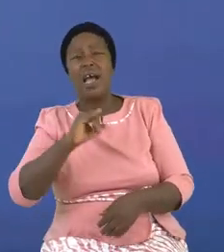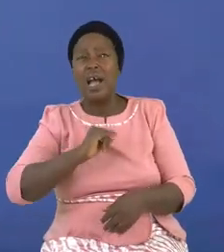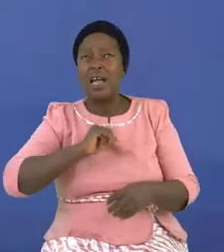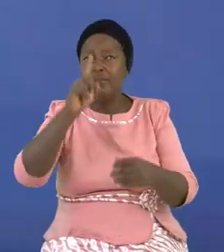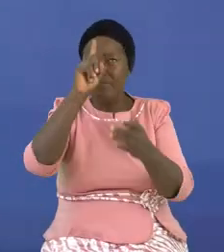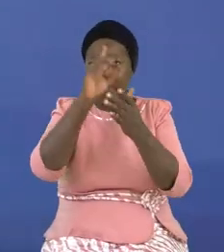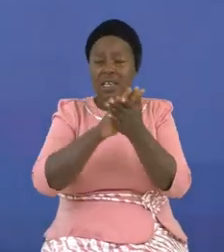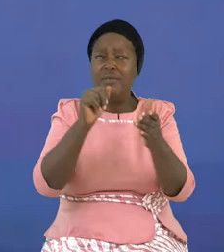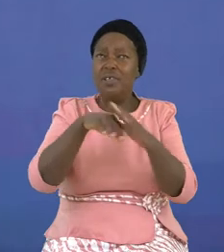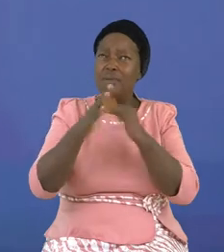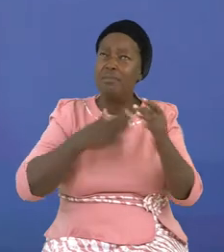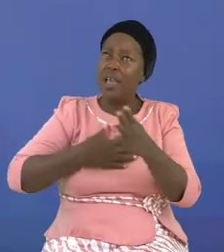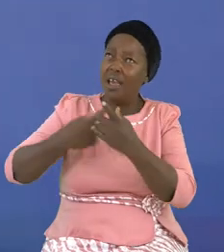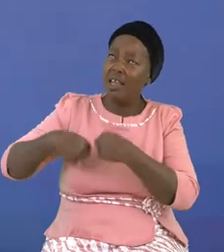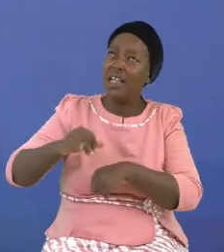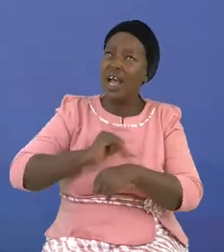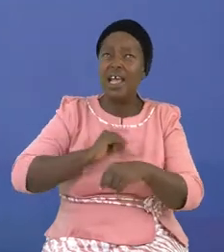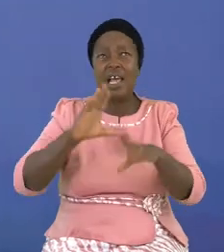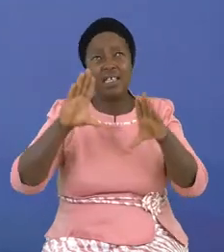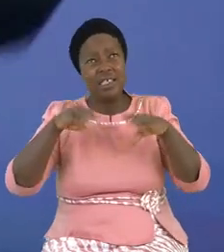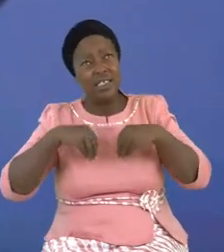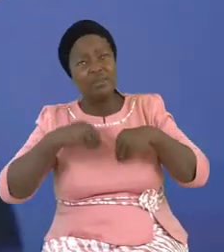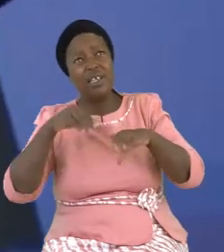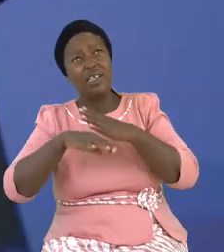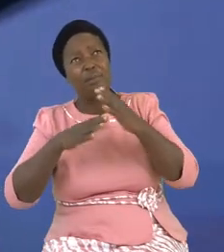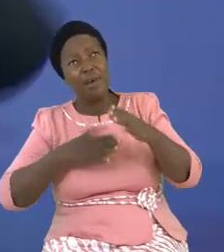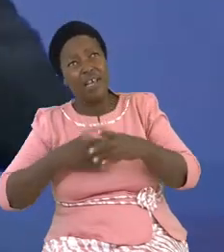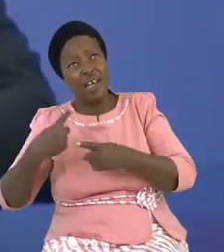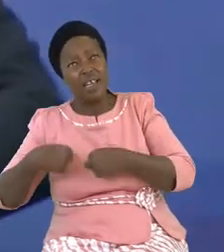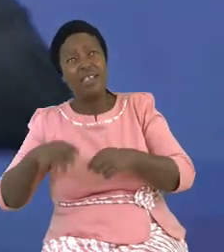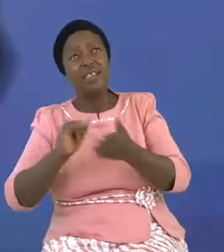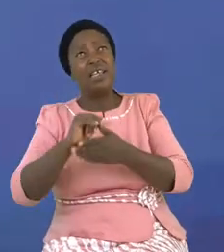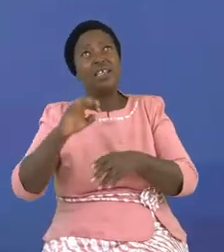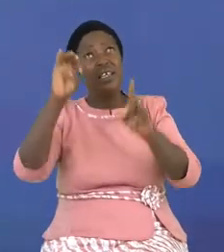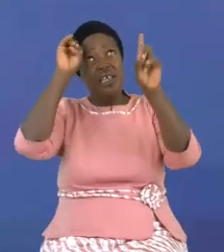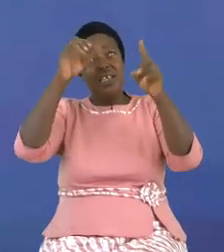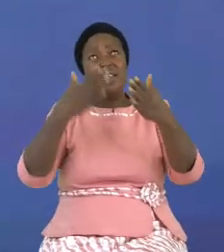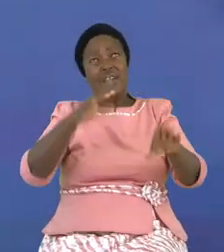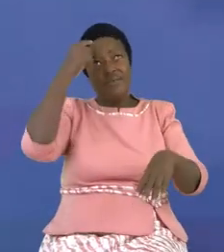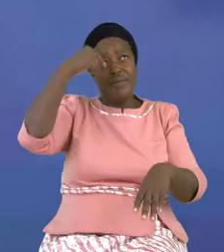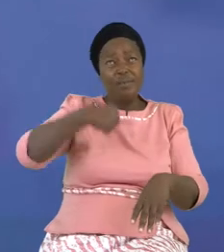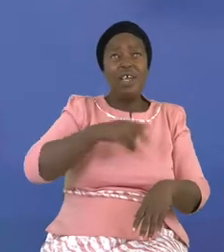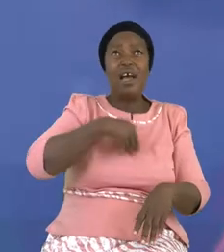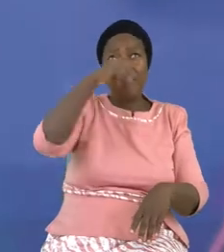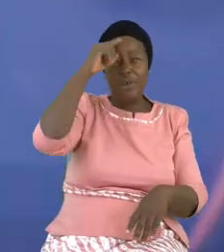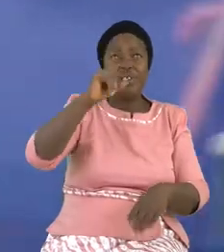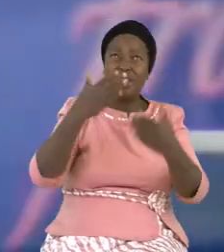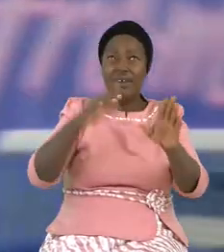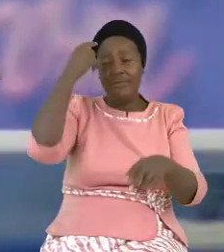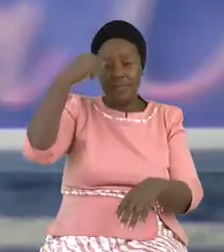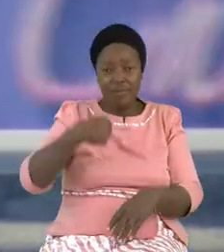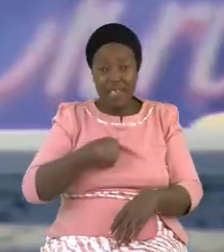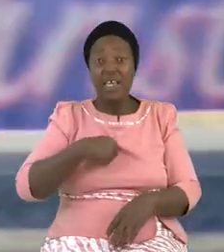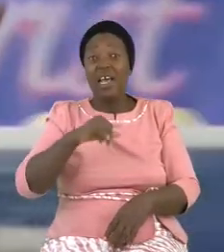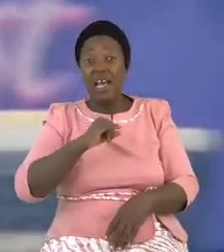heart. I accepted in my heart. He died for me. And because he died for me, I